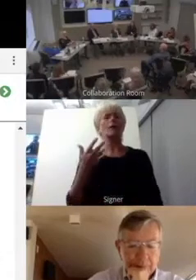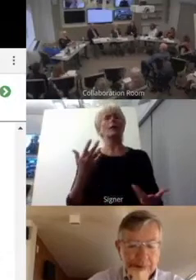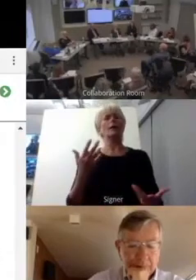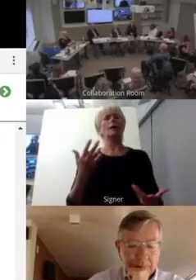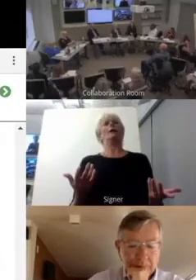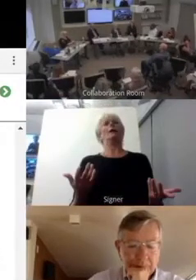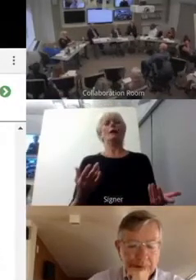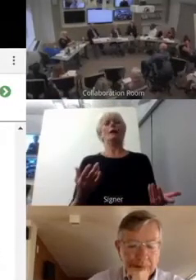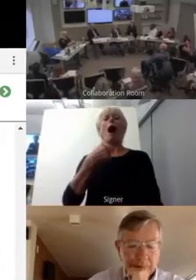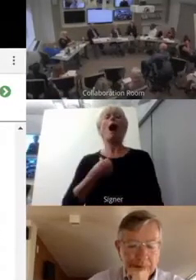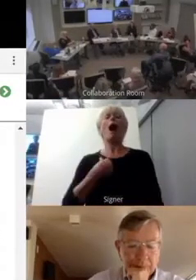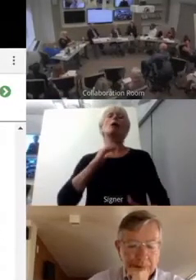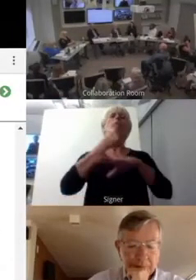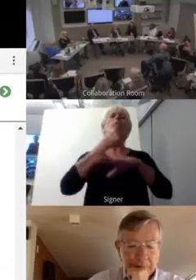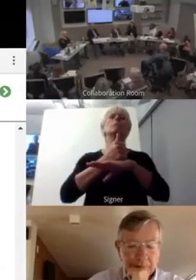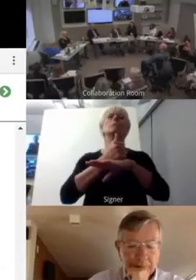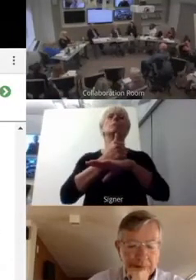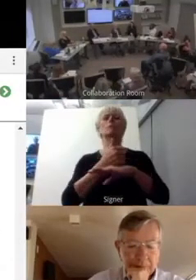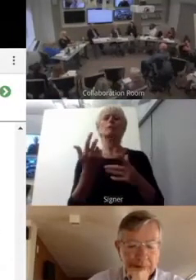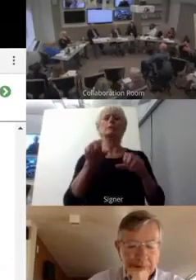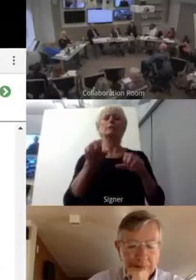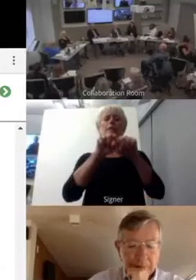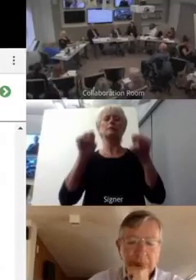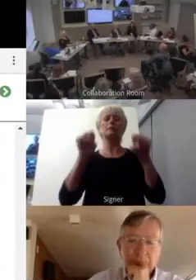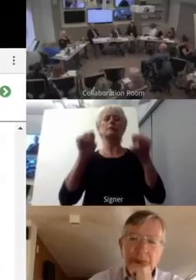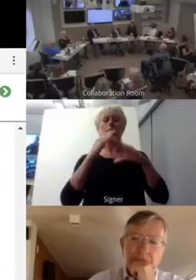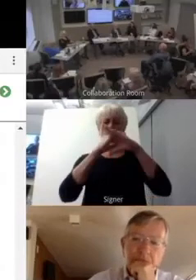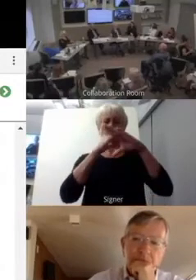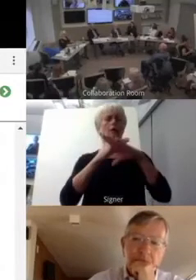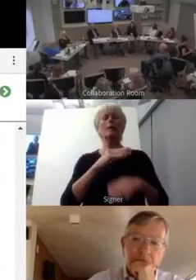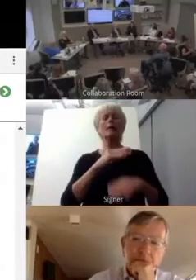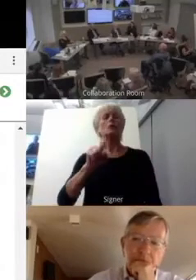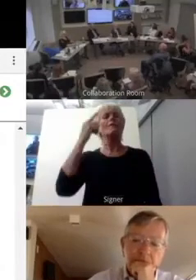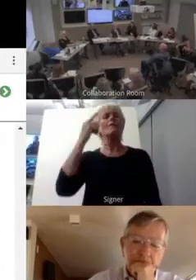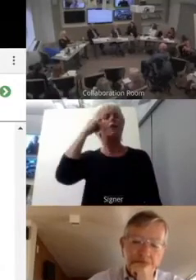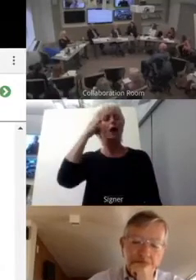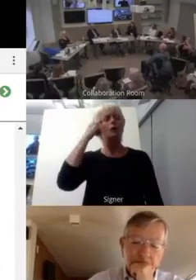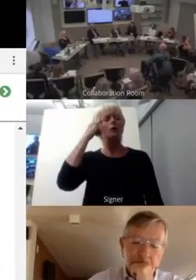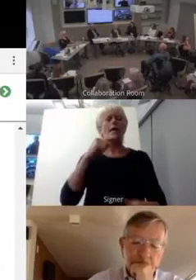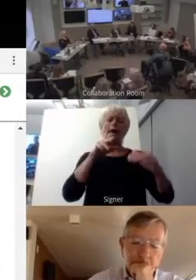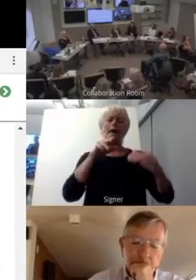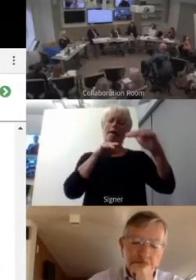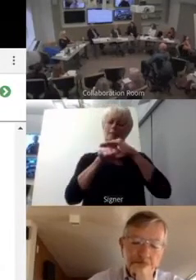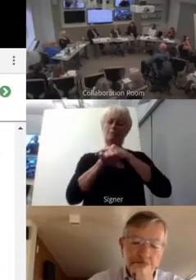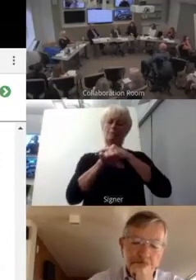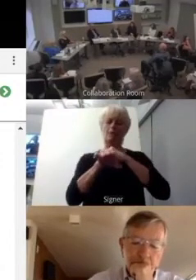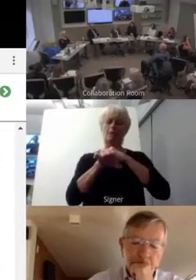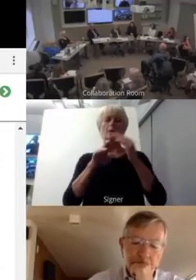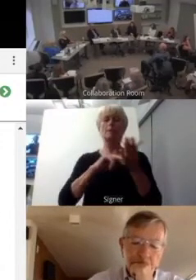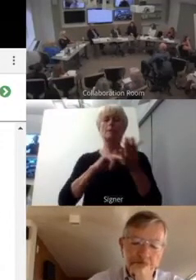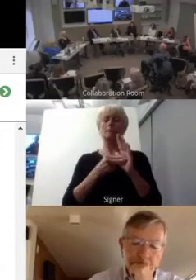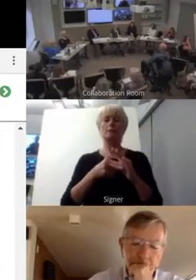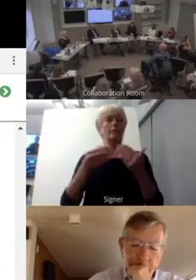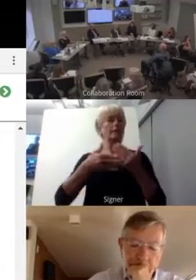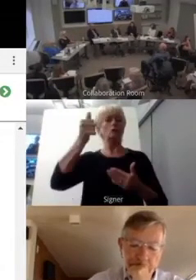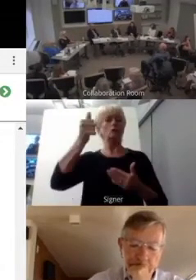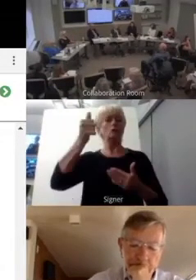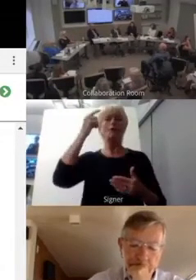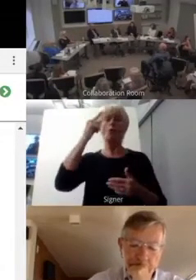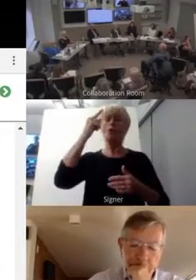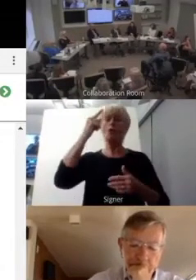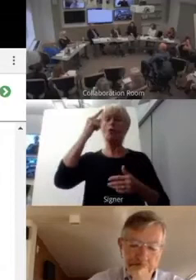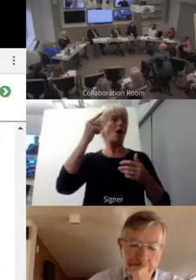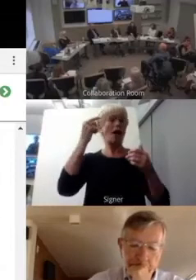that case. It's always when it's accessible, it's easier for everyone to use. In technology, we use the term electronic curb